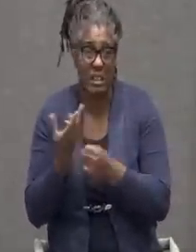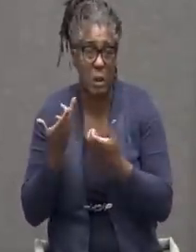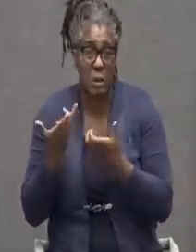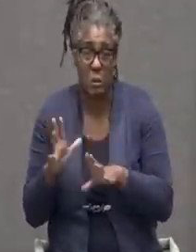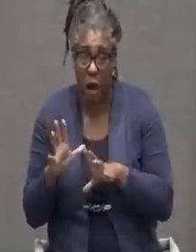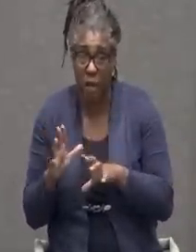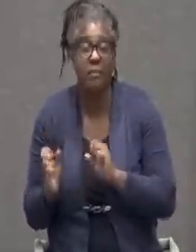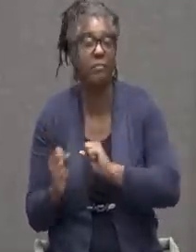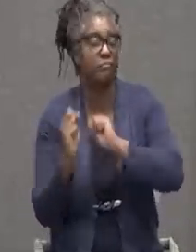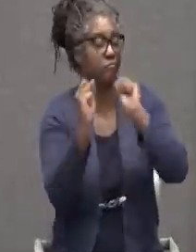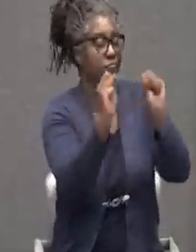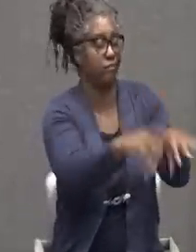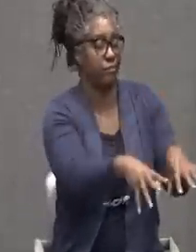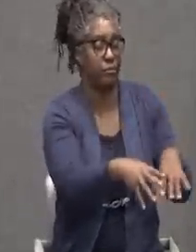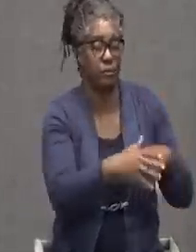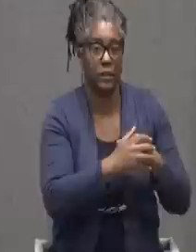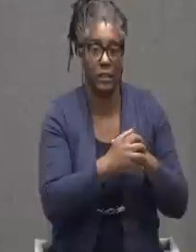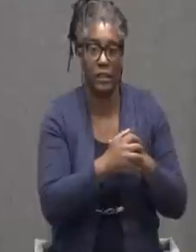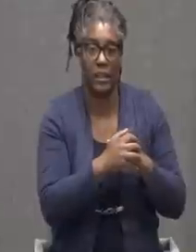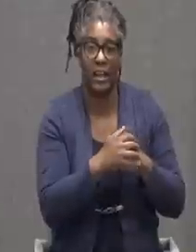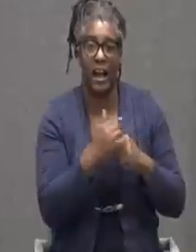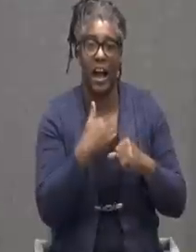And I found this beautiful